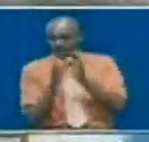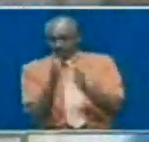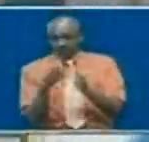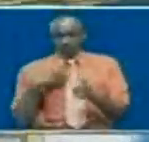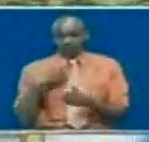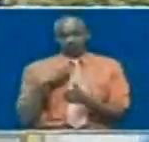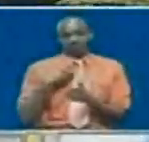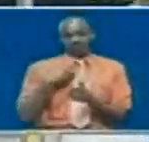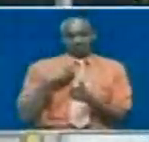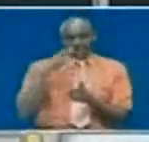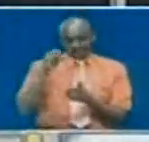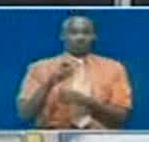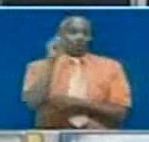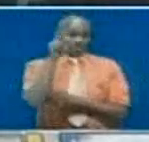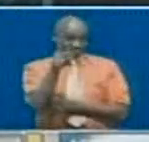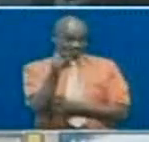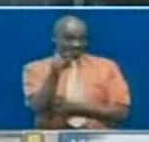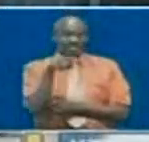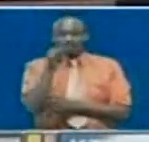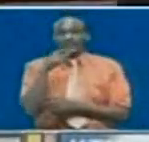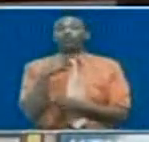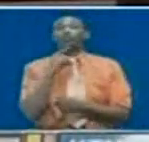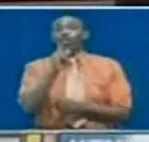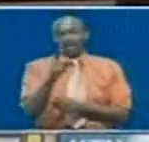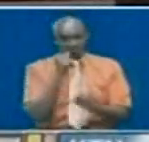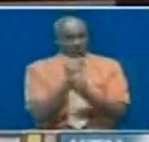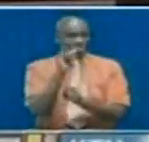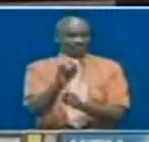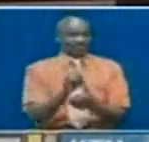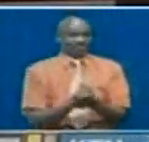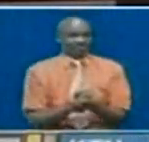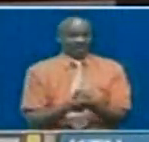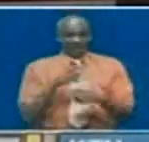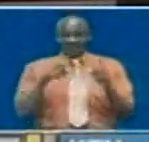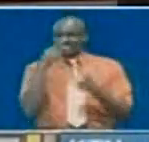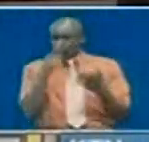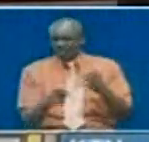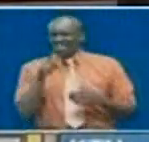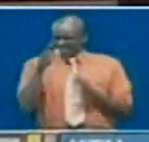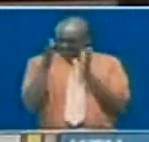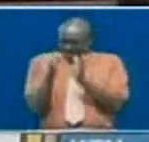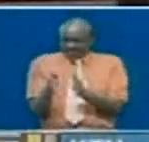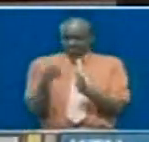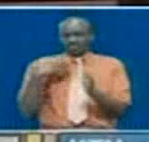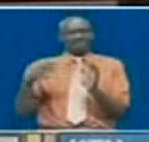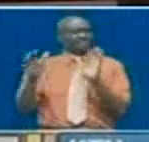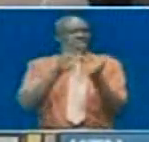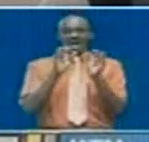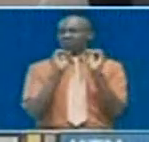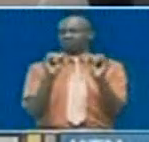Mung'aro, despite orders from above to do so. They insist Mung'aro has not been given a fair